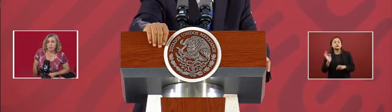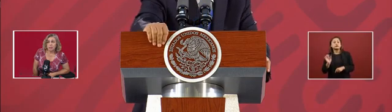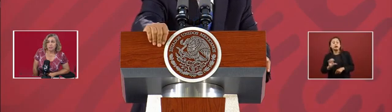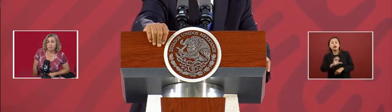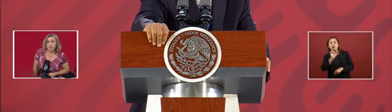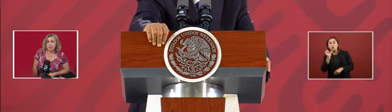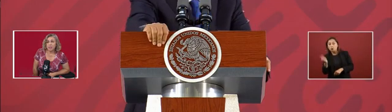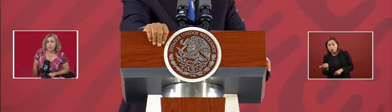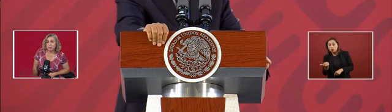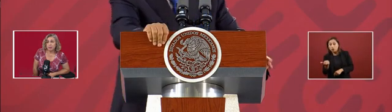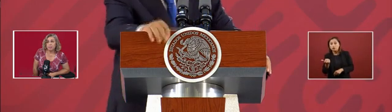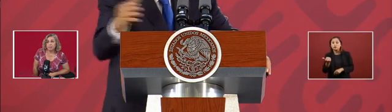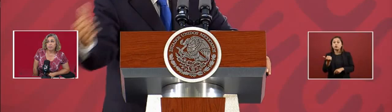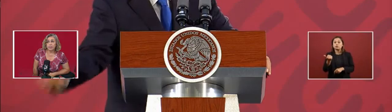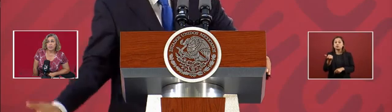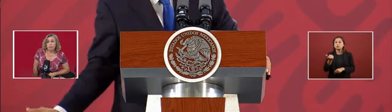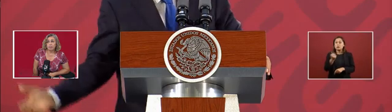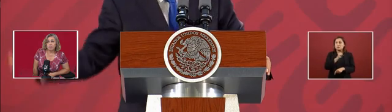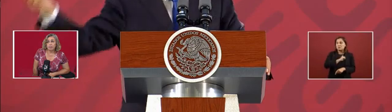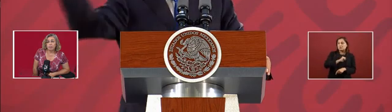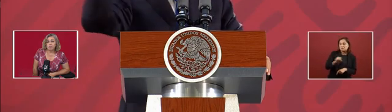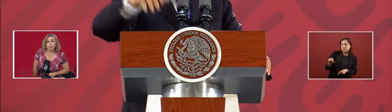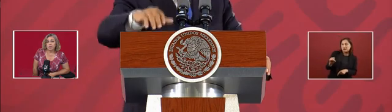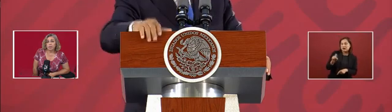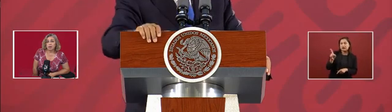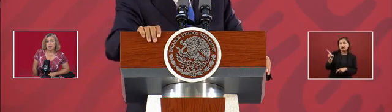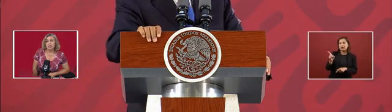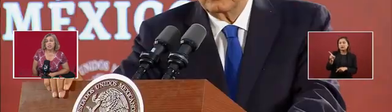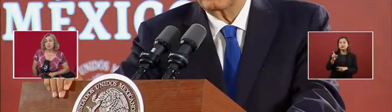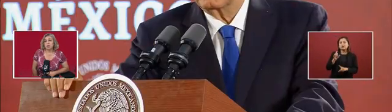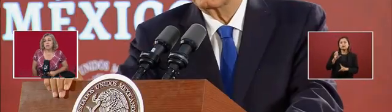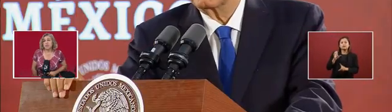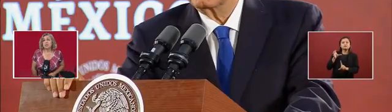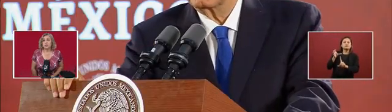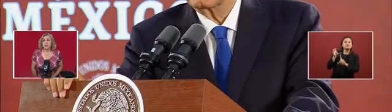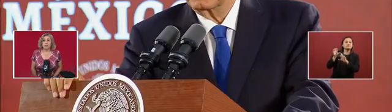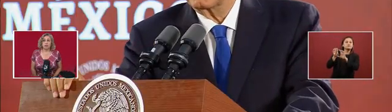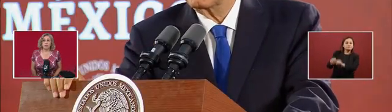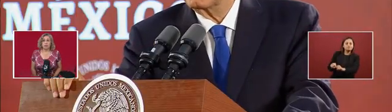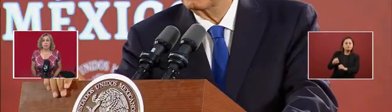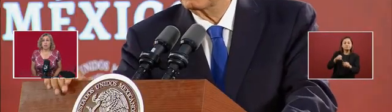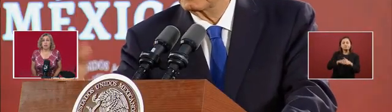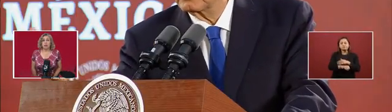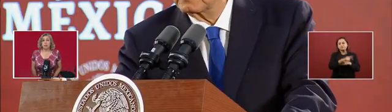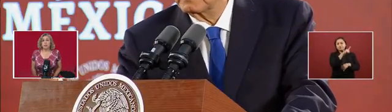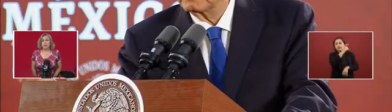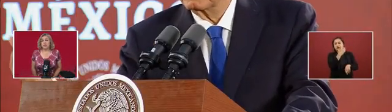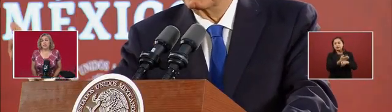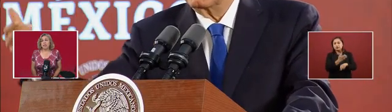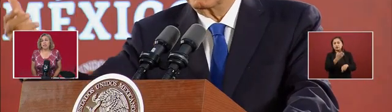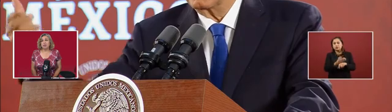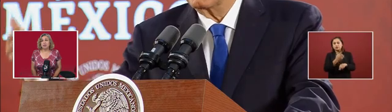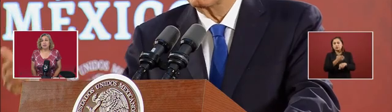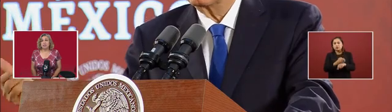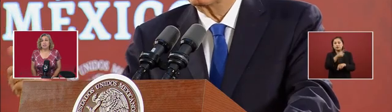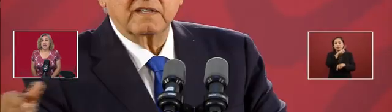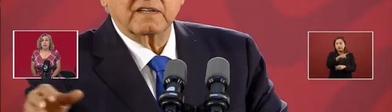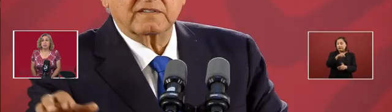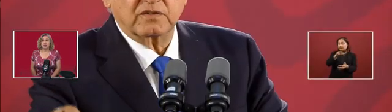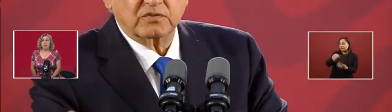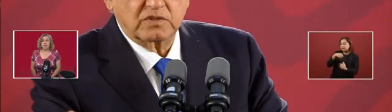the demands of Mr. Trump? I have not committed Mayores para mañana. these big matters till tomorrow,